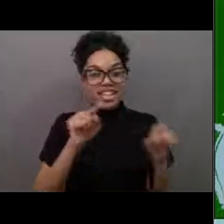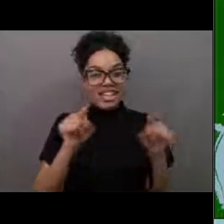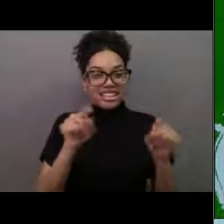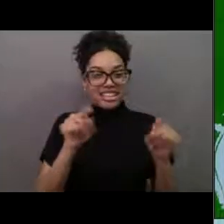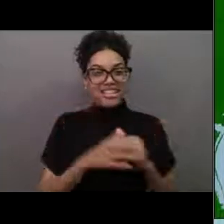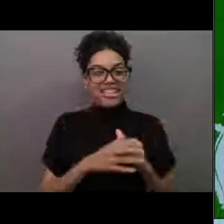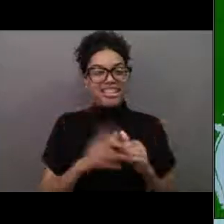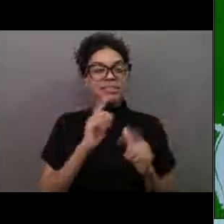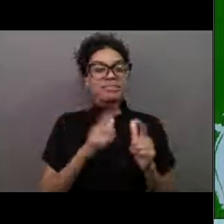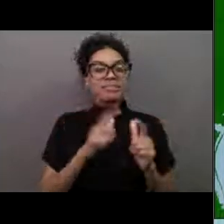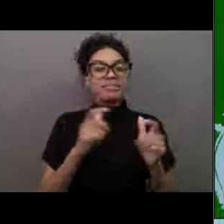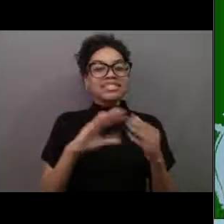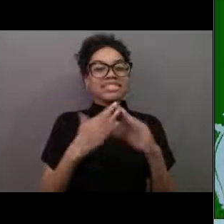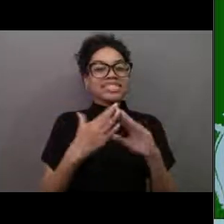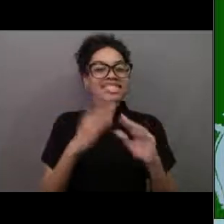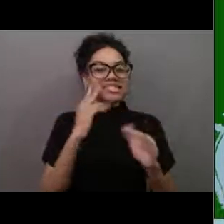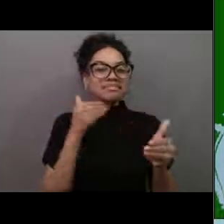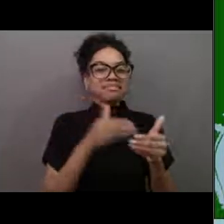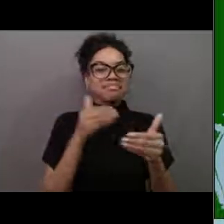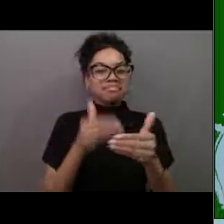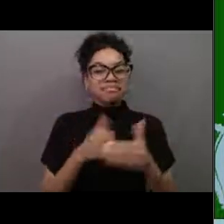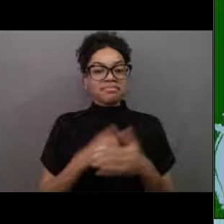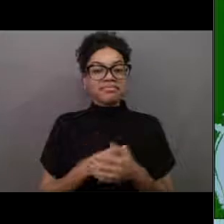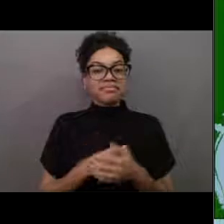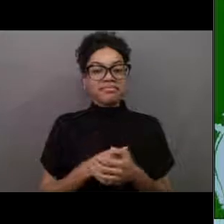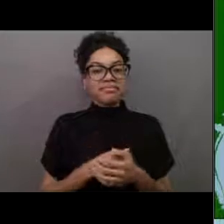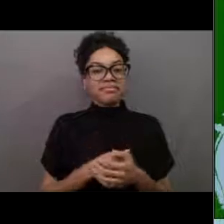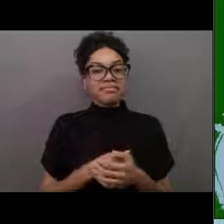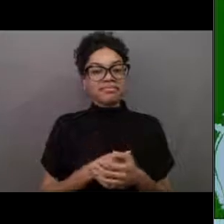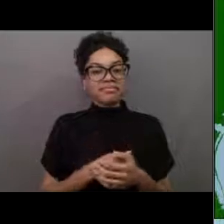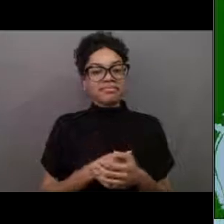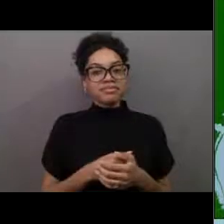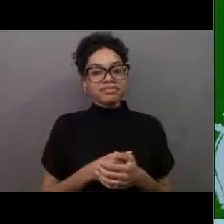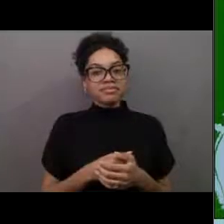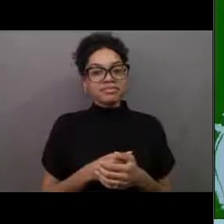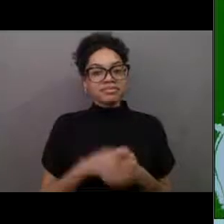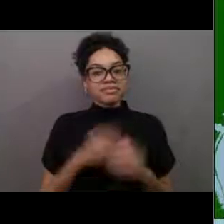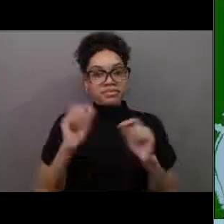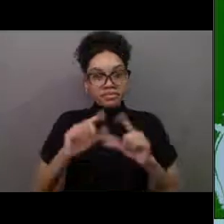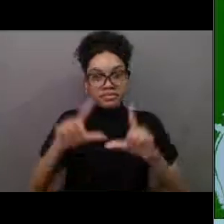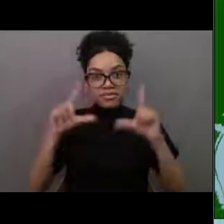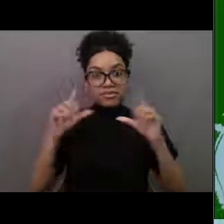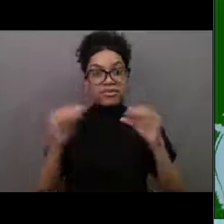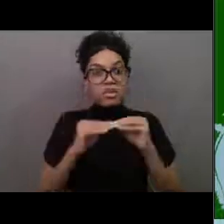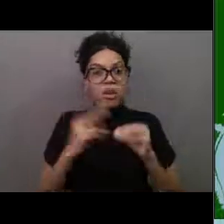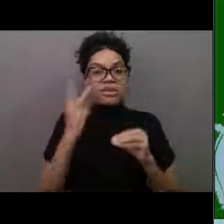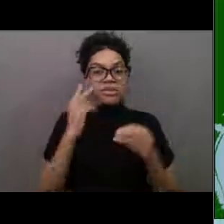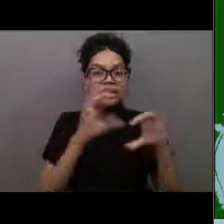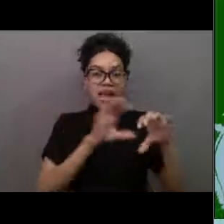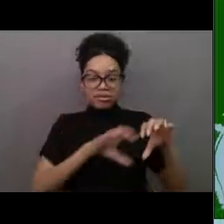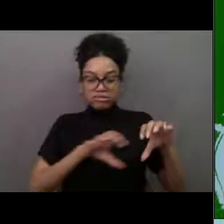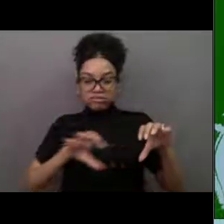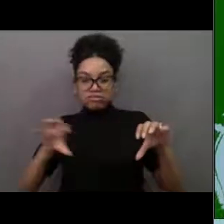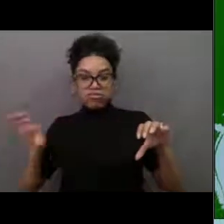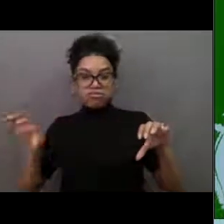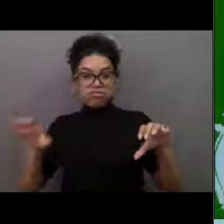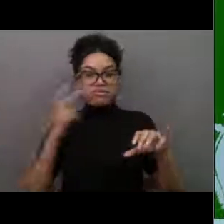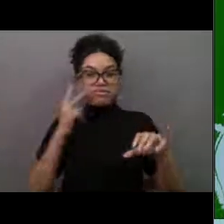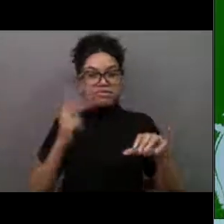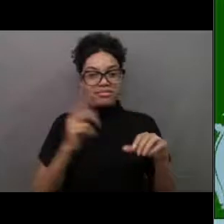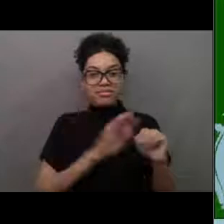on there to help you with that. But then if you get into the bigger map area, you're going to see the whole sanctuary stretched out along the